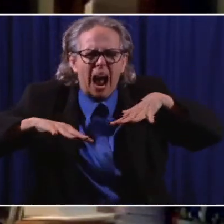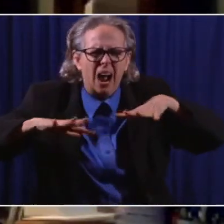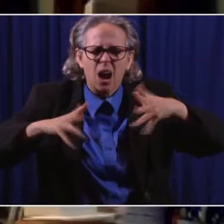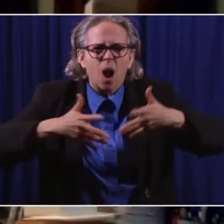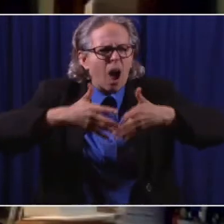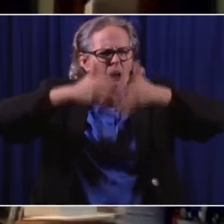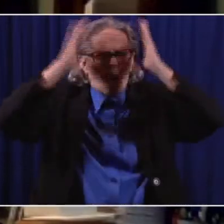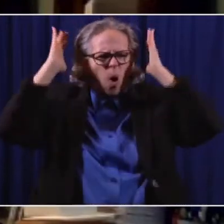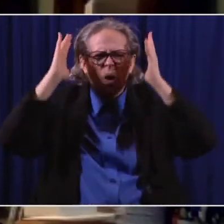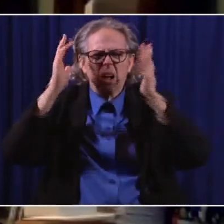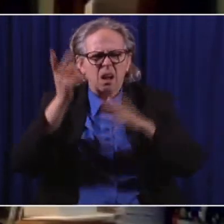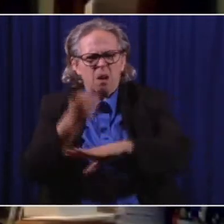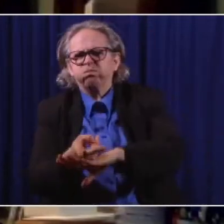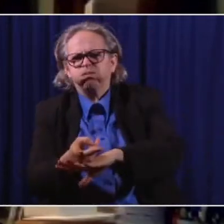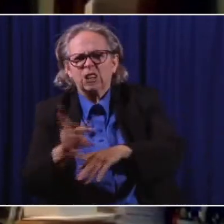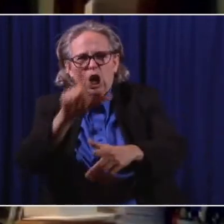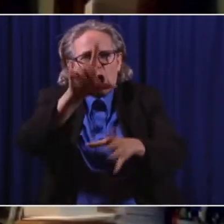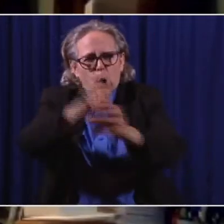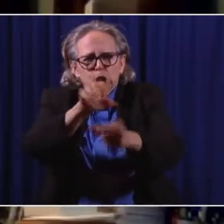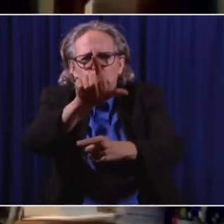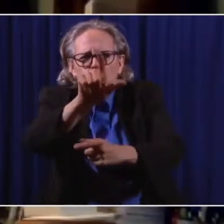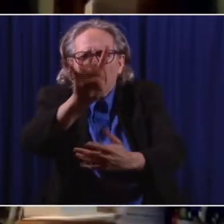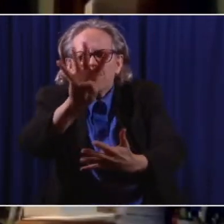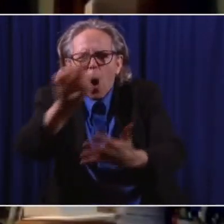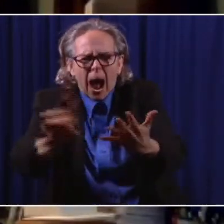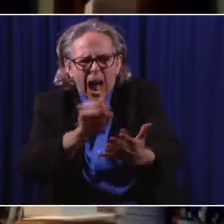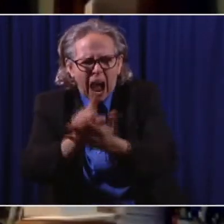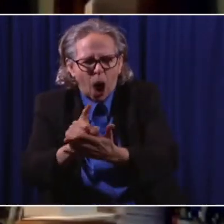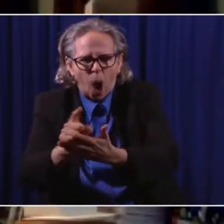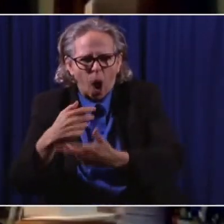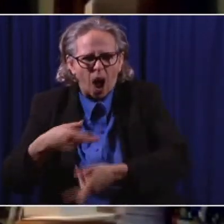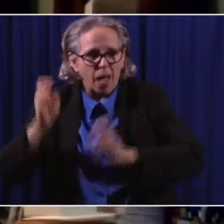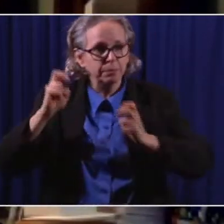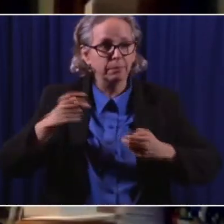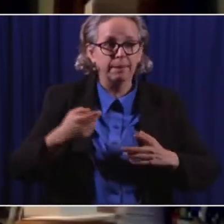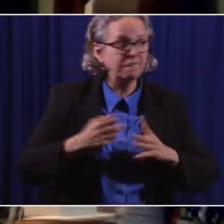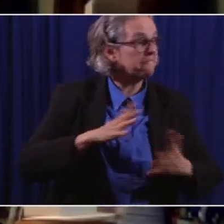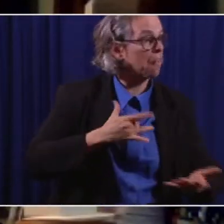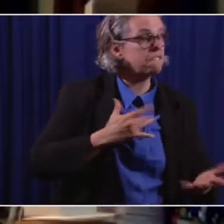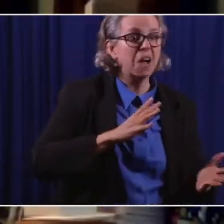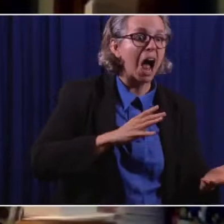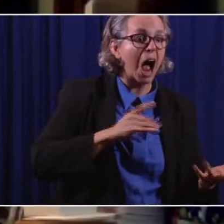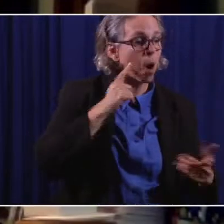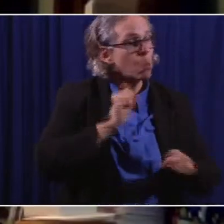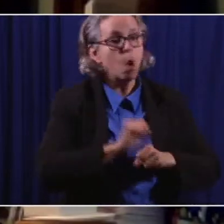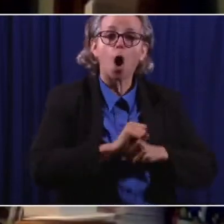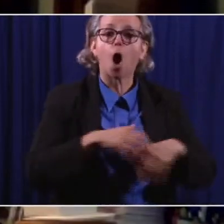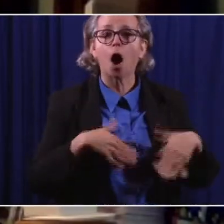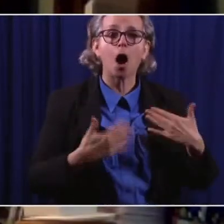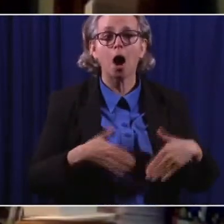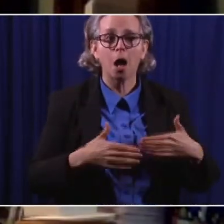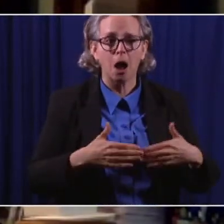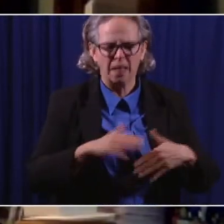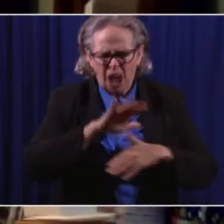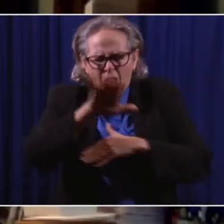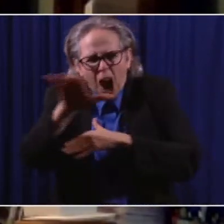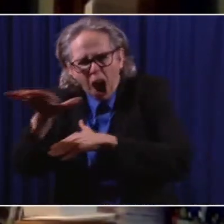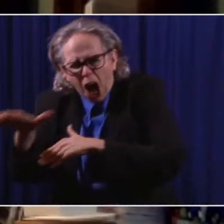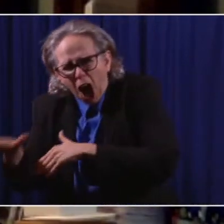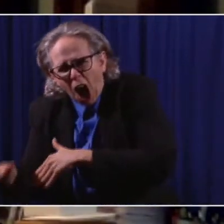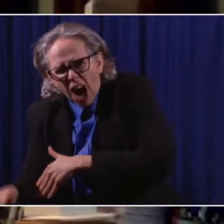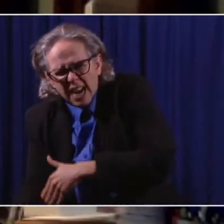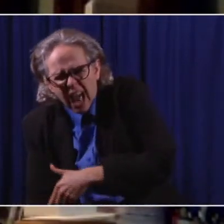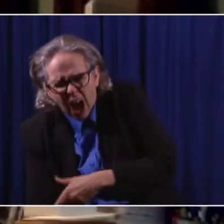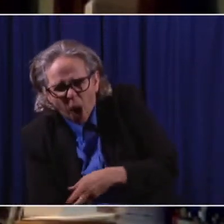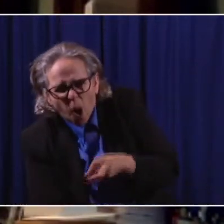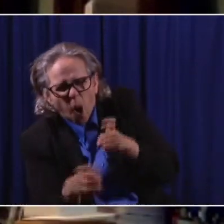hours to where I'd gone from feeling fine and doing my work on a Friday afternoon to by Saturday at 1 o'clock being